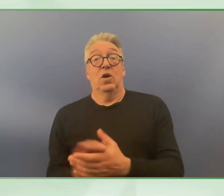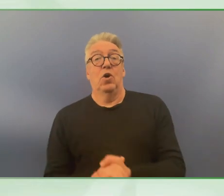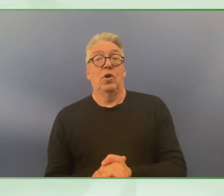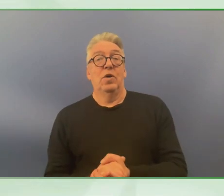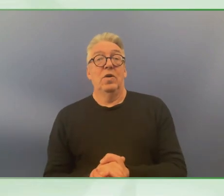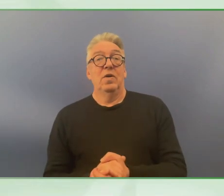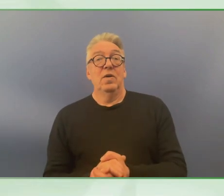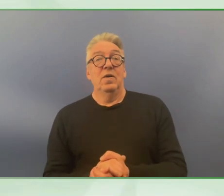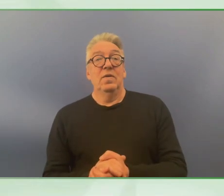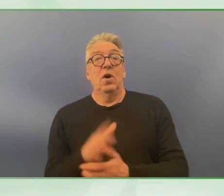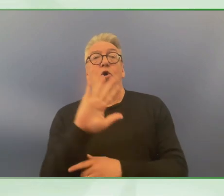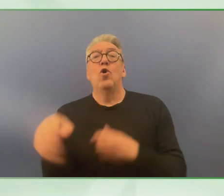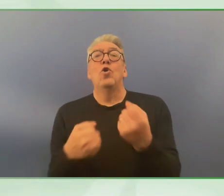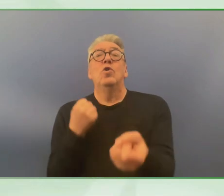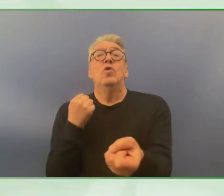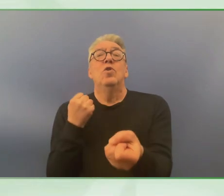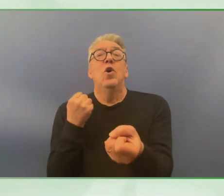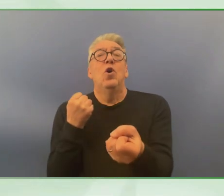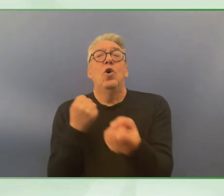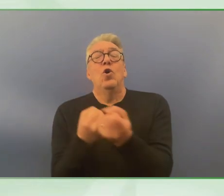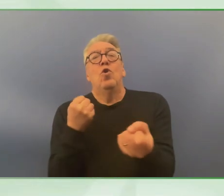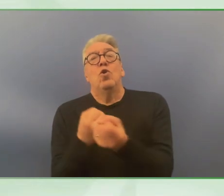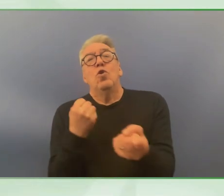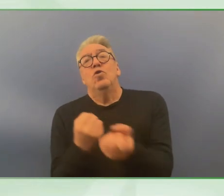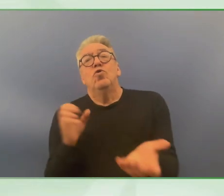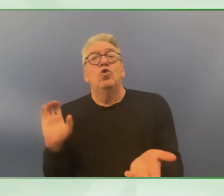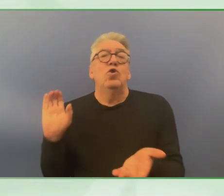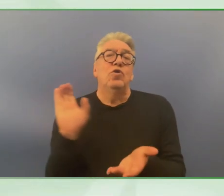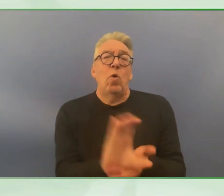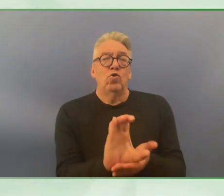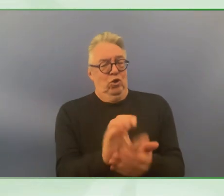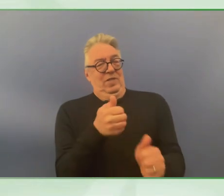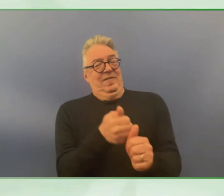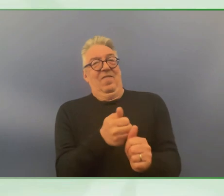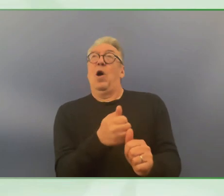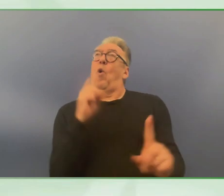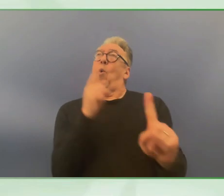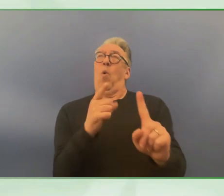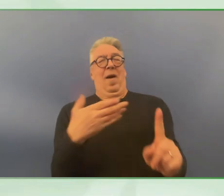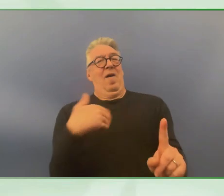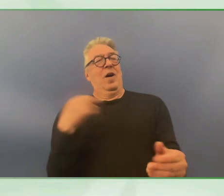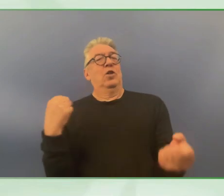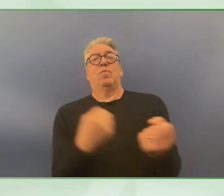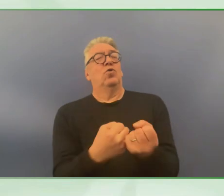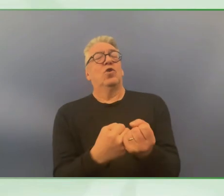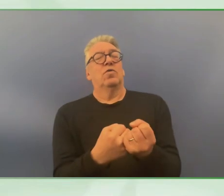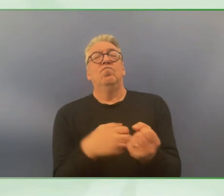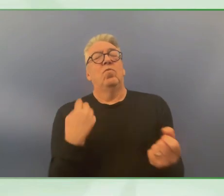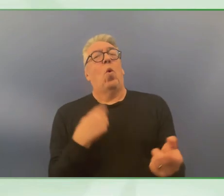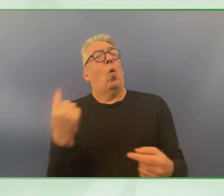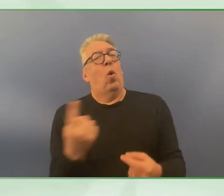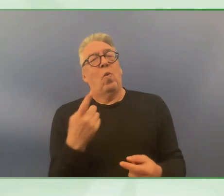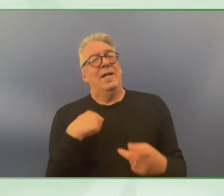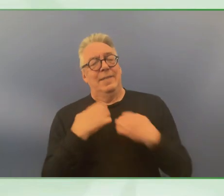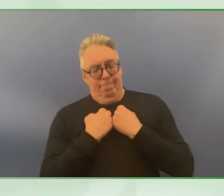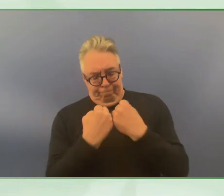it's just the starting point, not particularly the goal. And we're always revising and